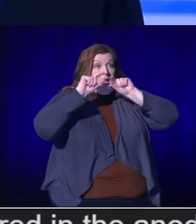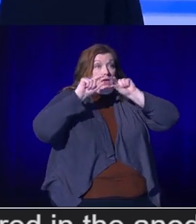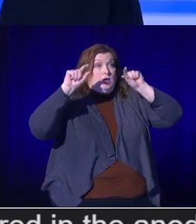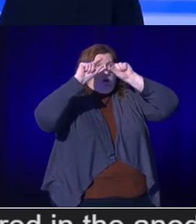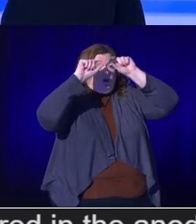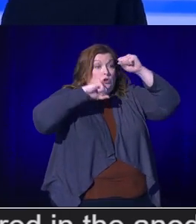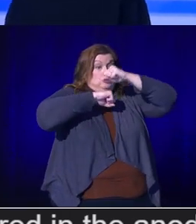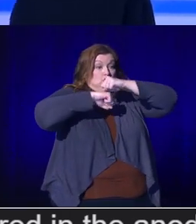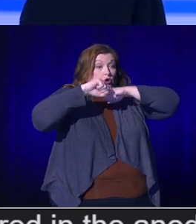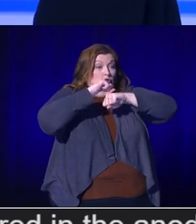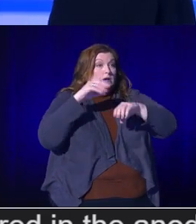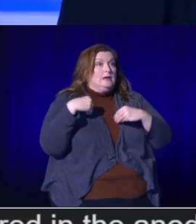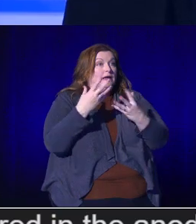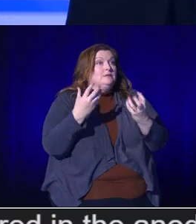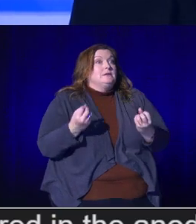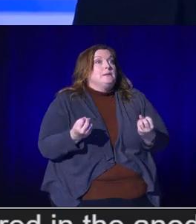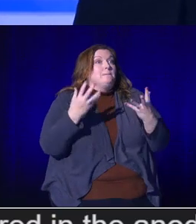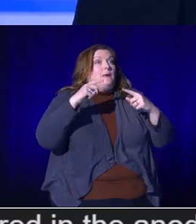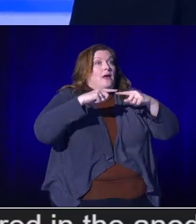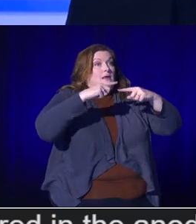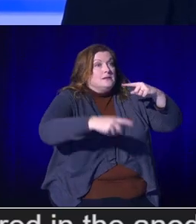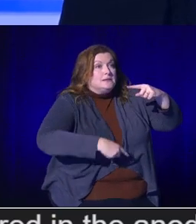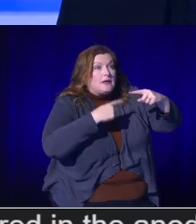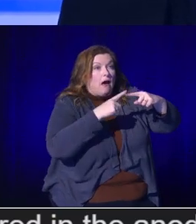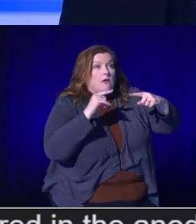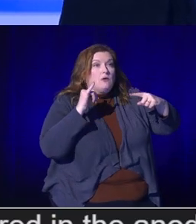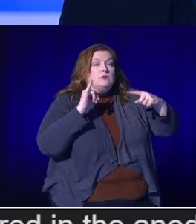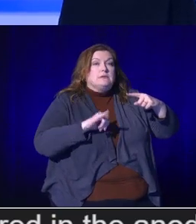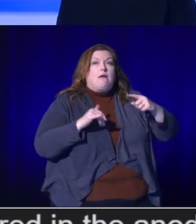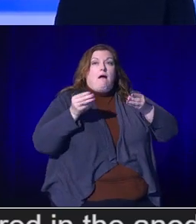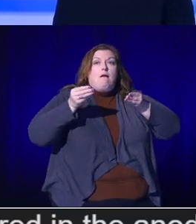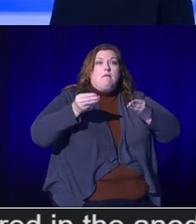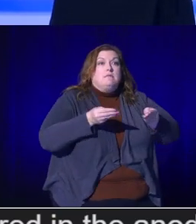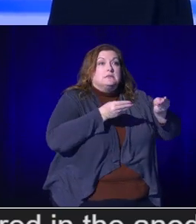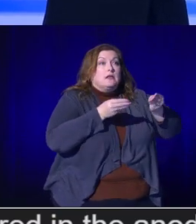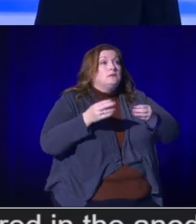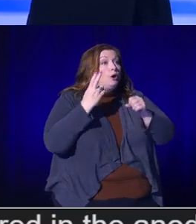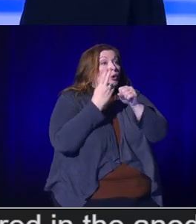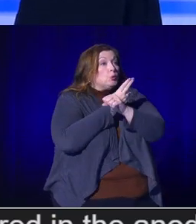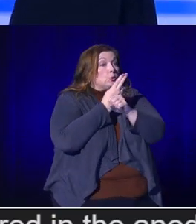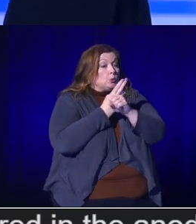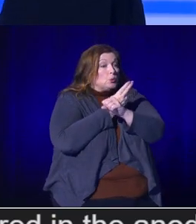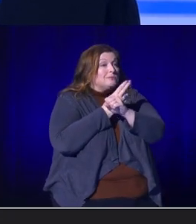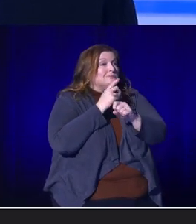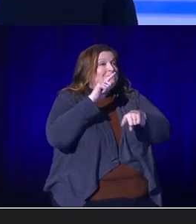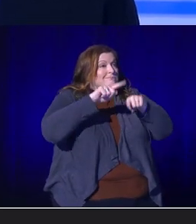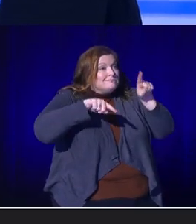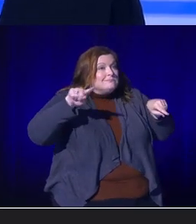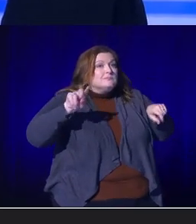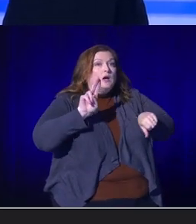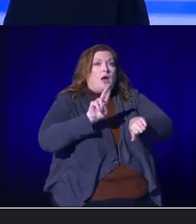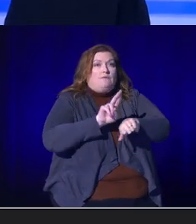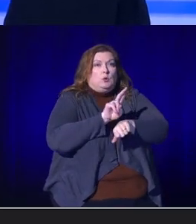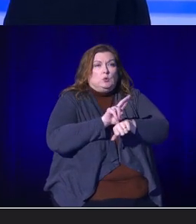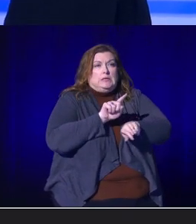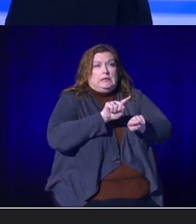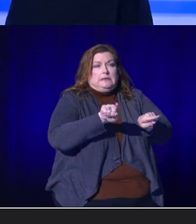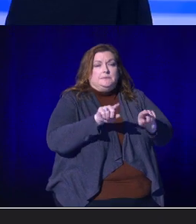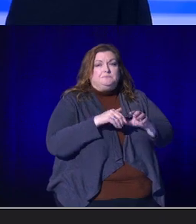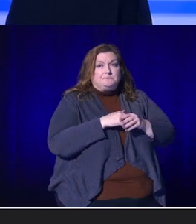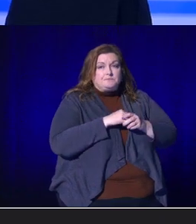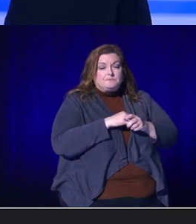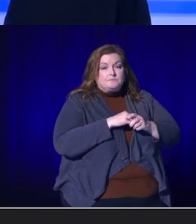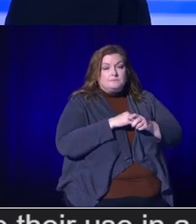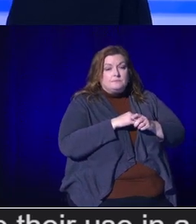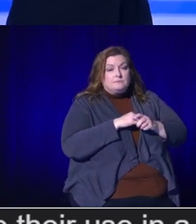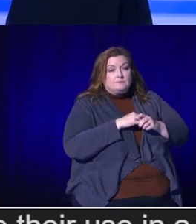mini cycles that facilitate their use in a wide range of applications.